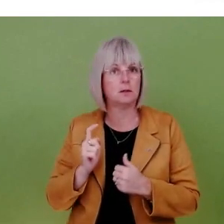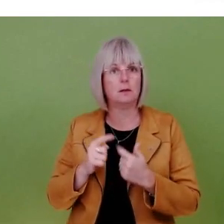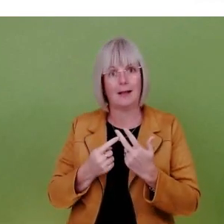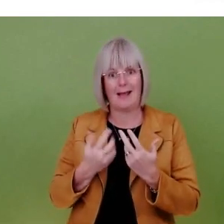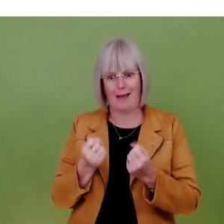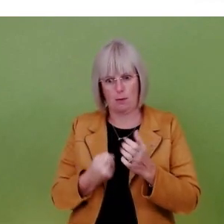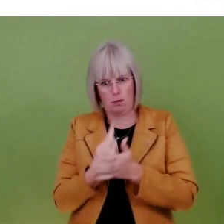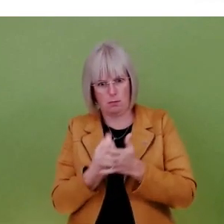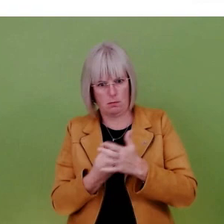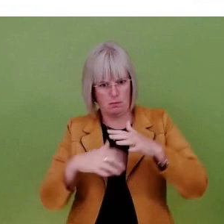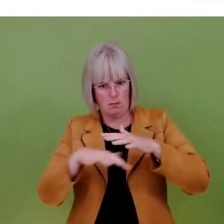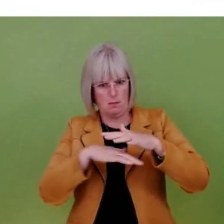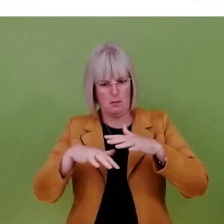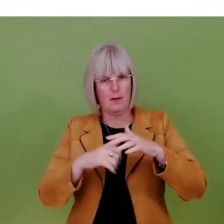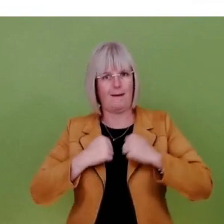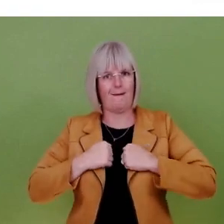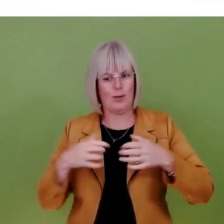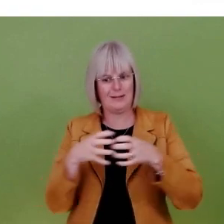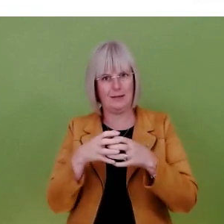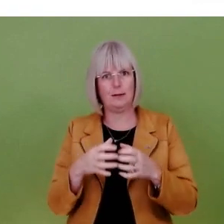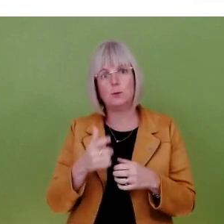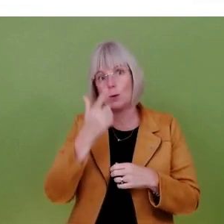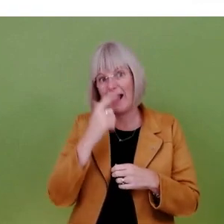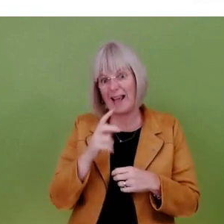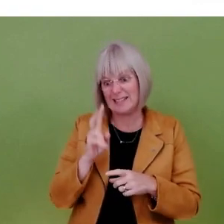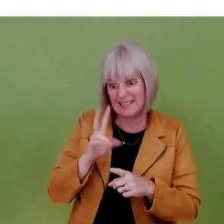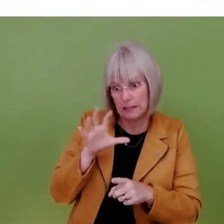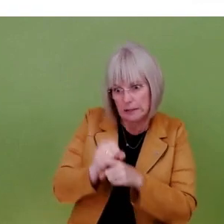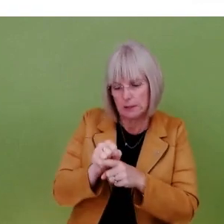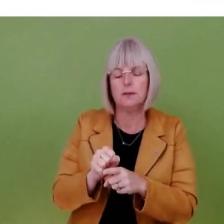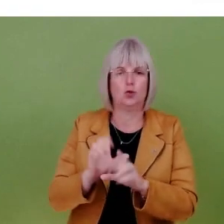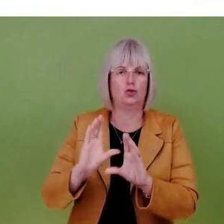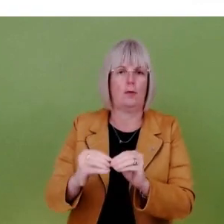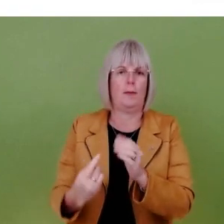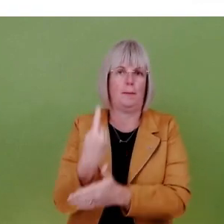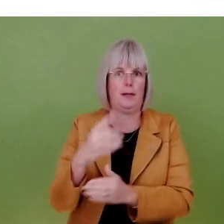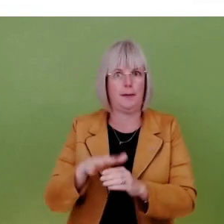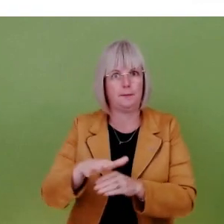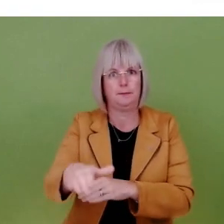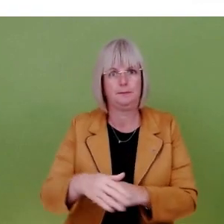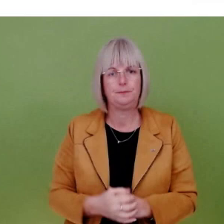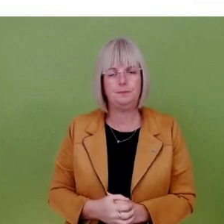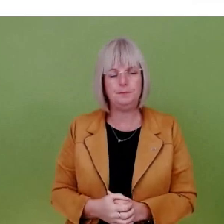I've also been involved in a number of outreach projects, so thinking about mentoring,